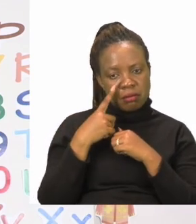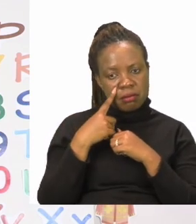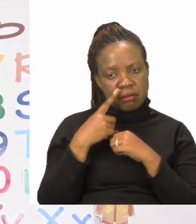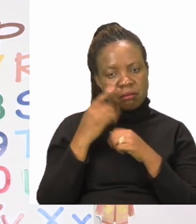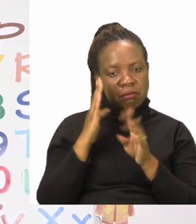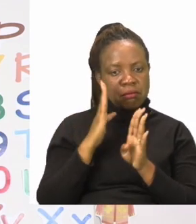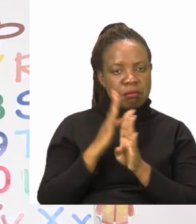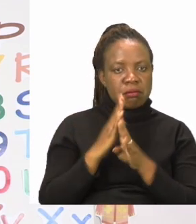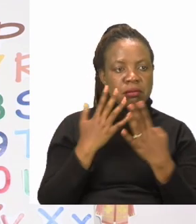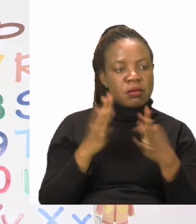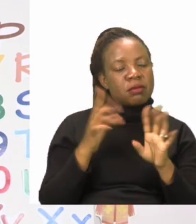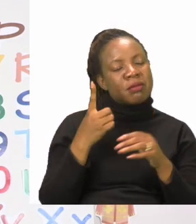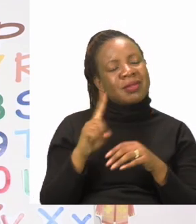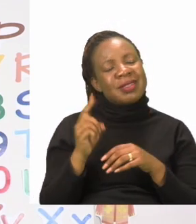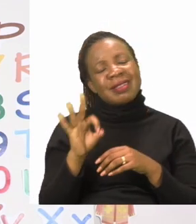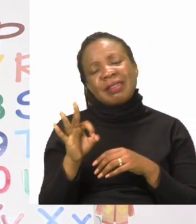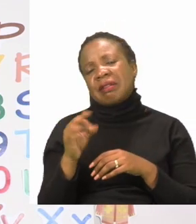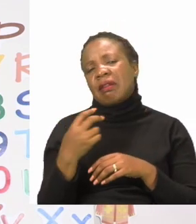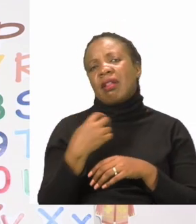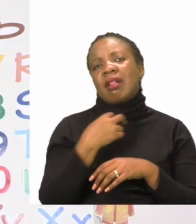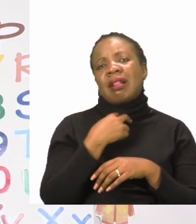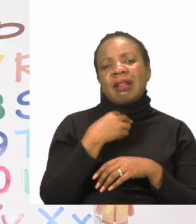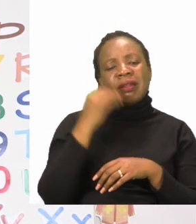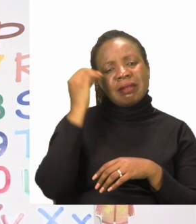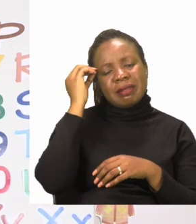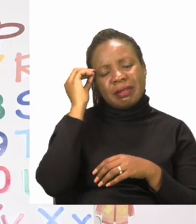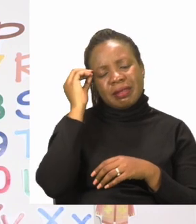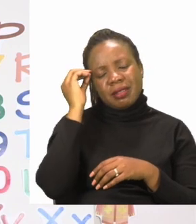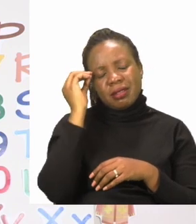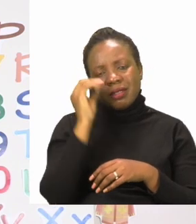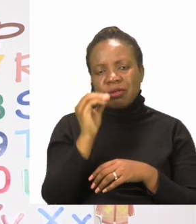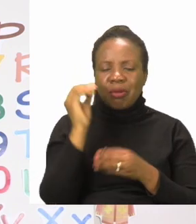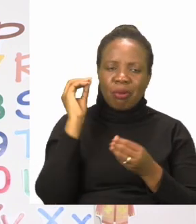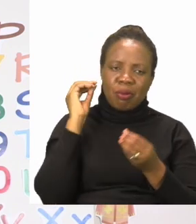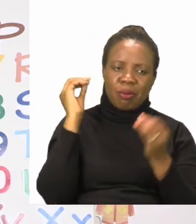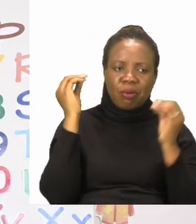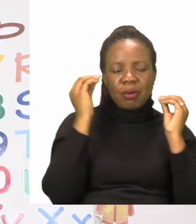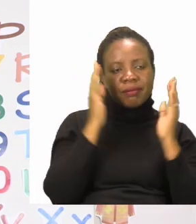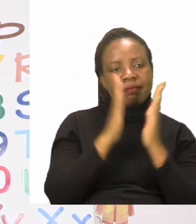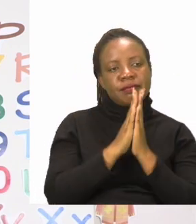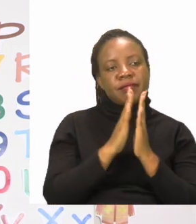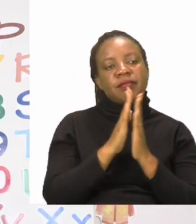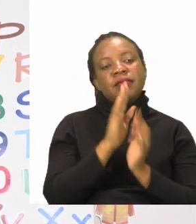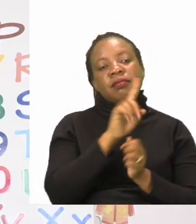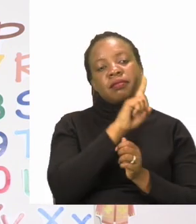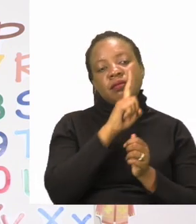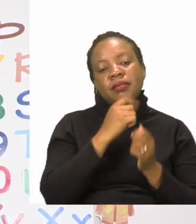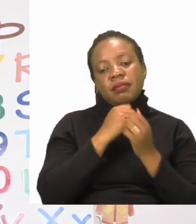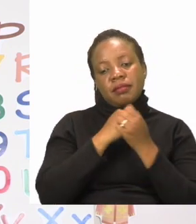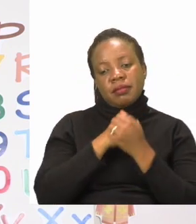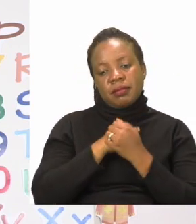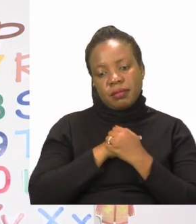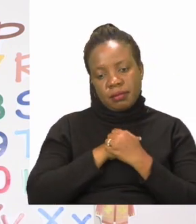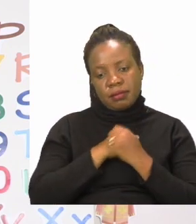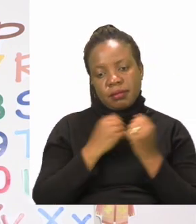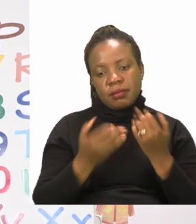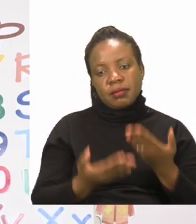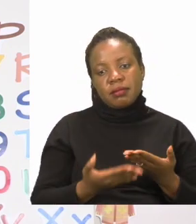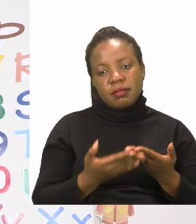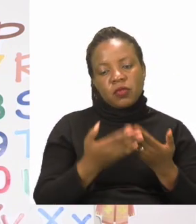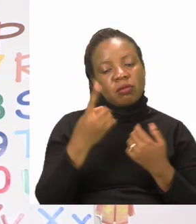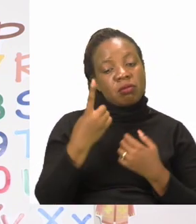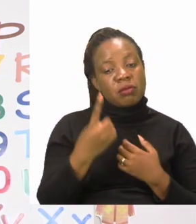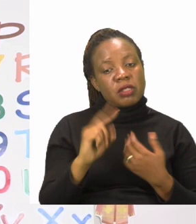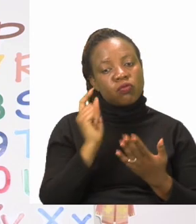okay. Ask an adult for help. Just make sure that you finish your work by yourself. Now that we're done with our lesson,